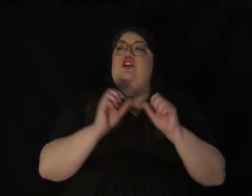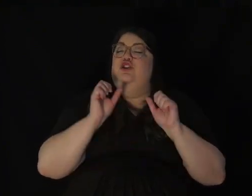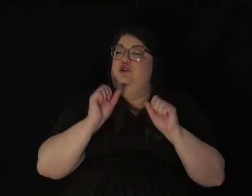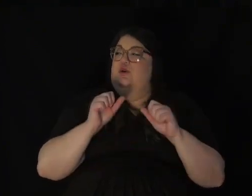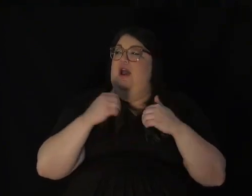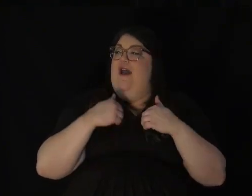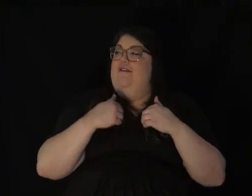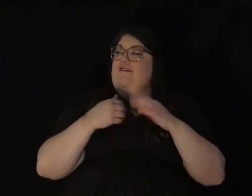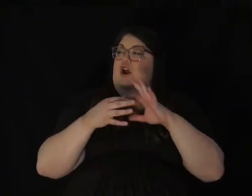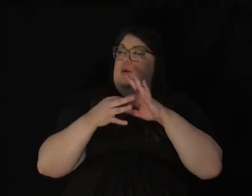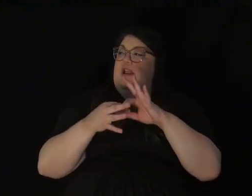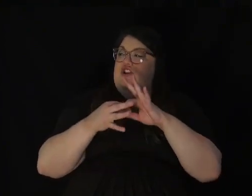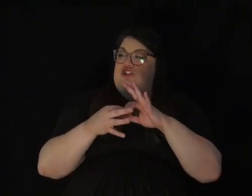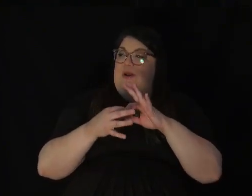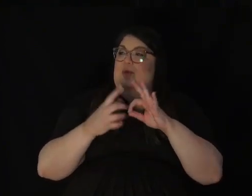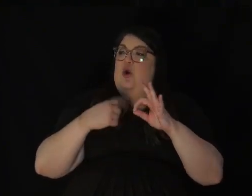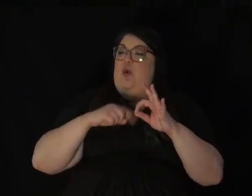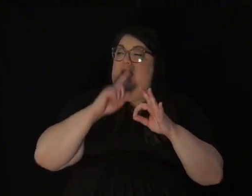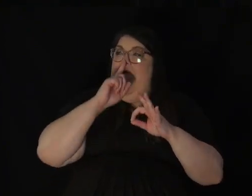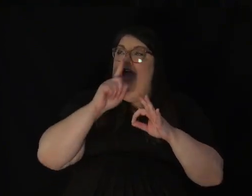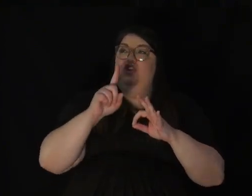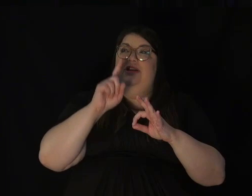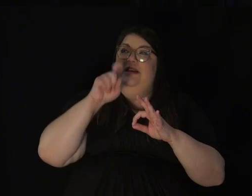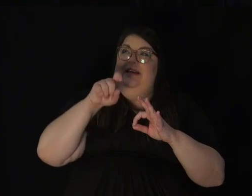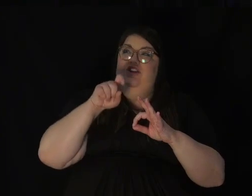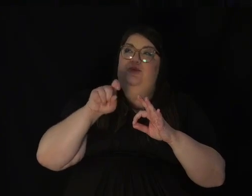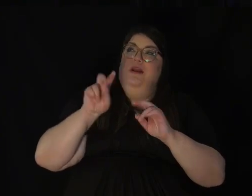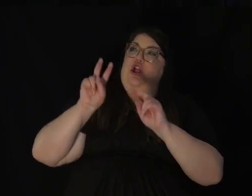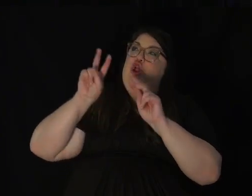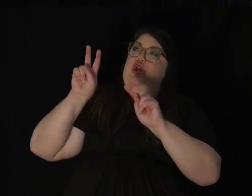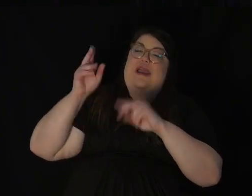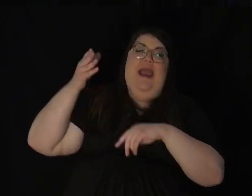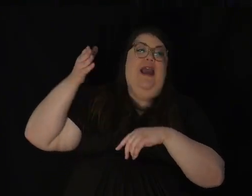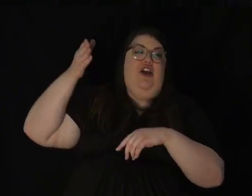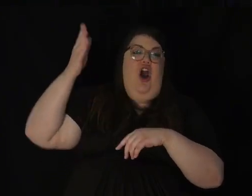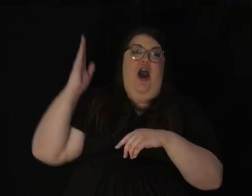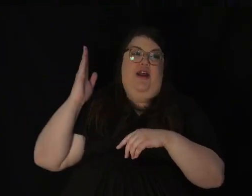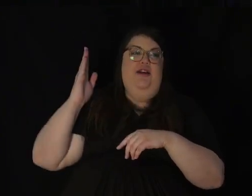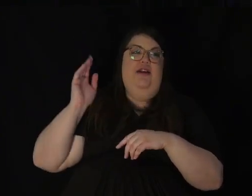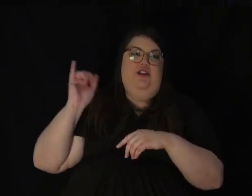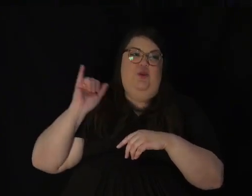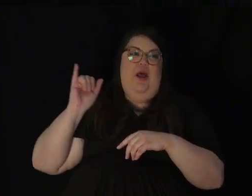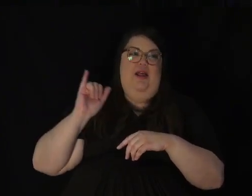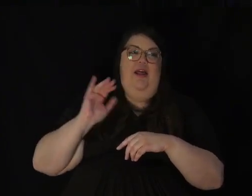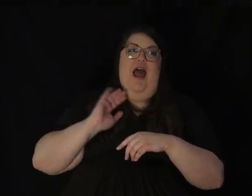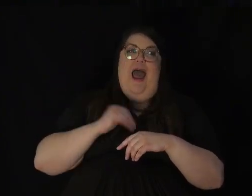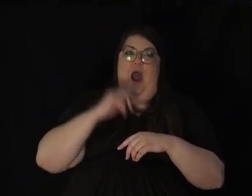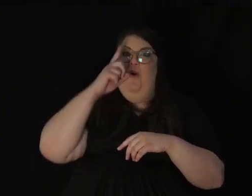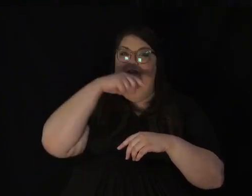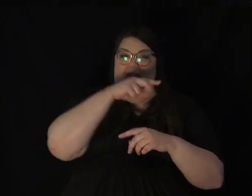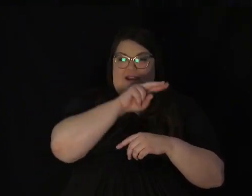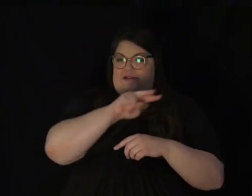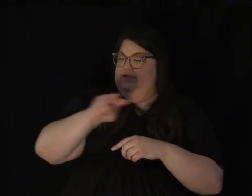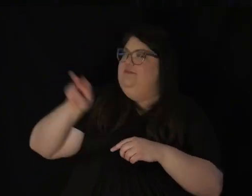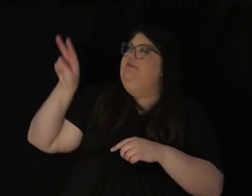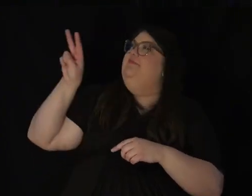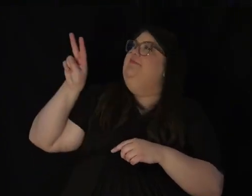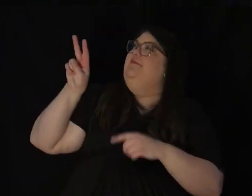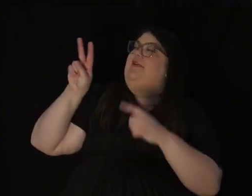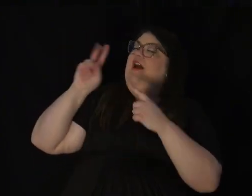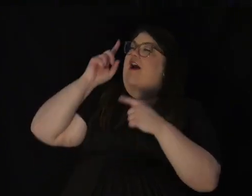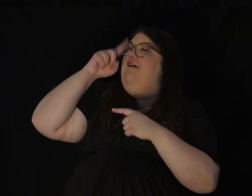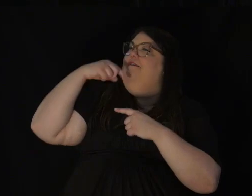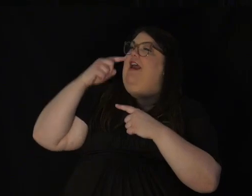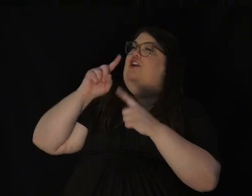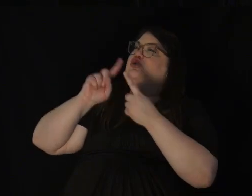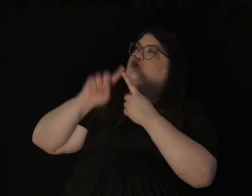relationship, we actually then need to be looking at God as well. Putting our face to the sun and feeling that